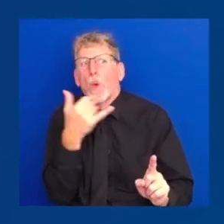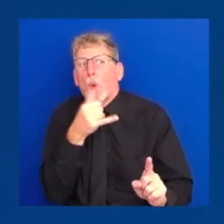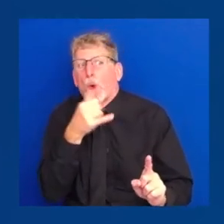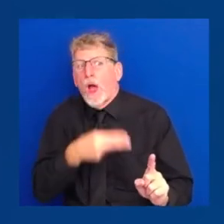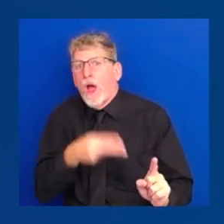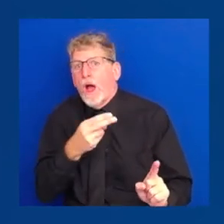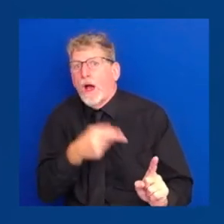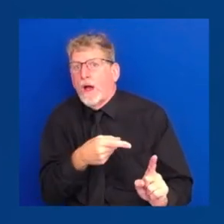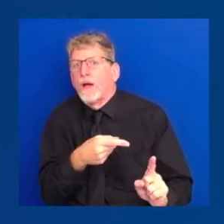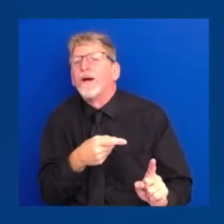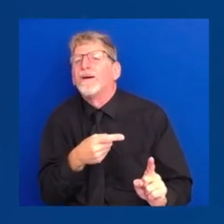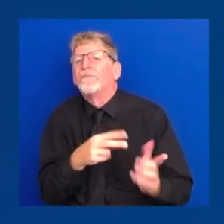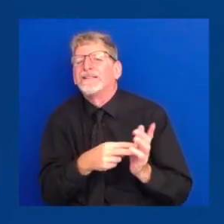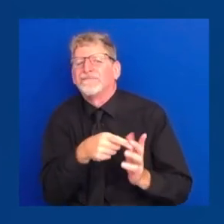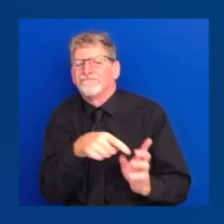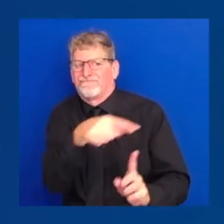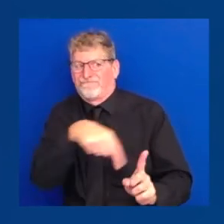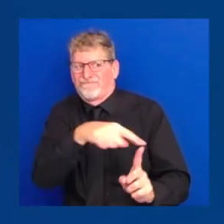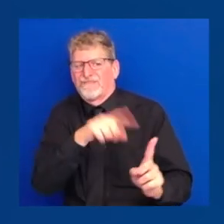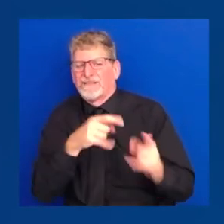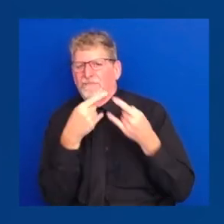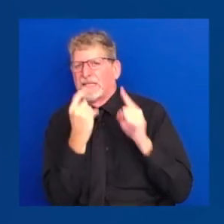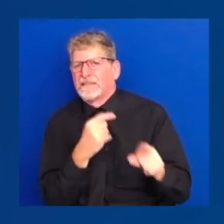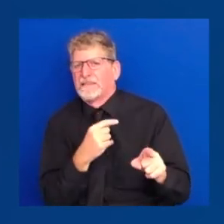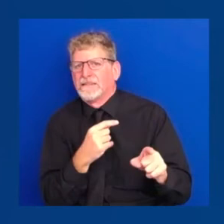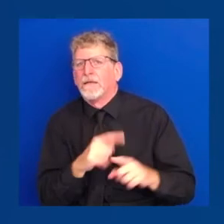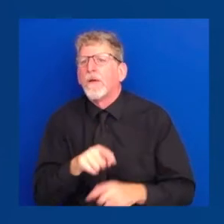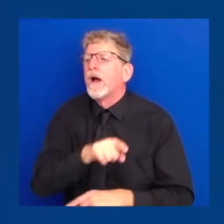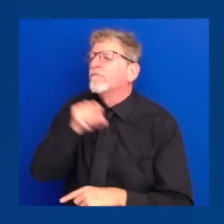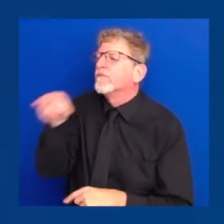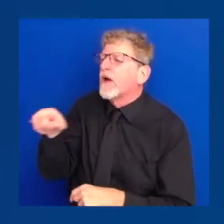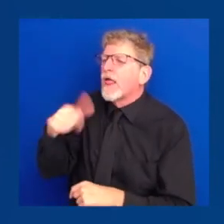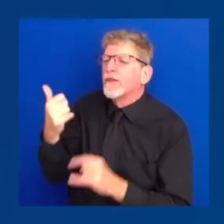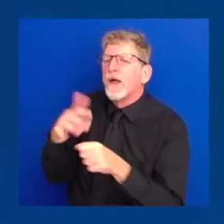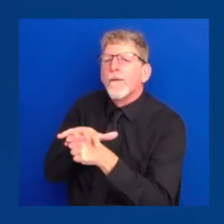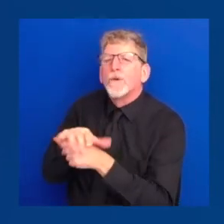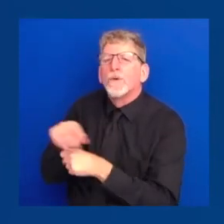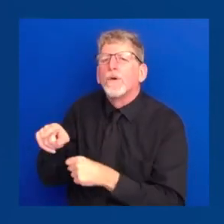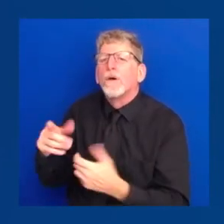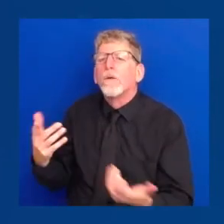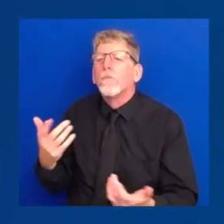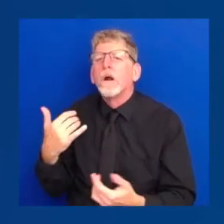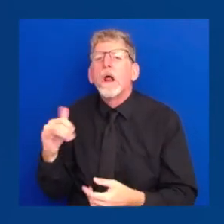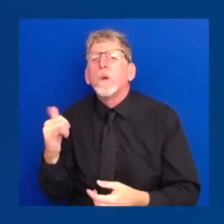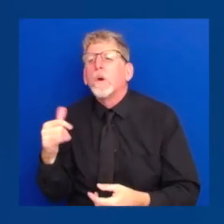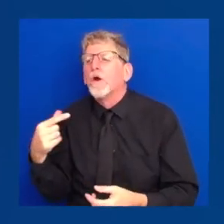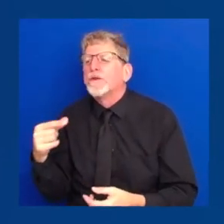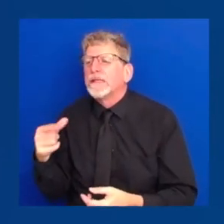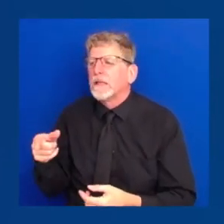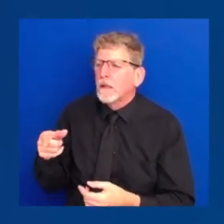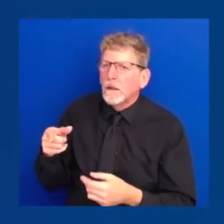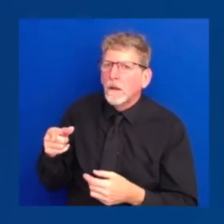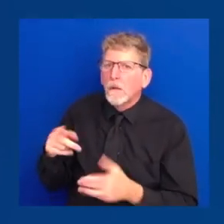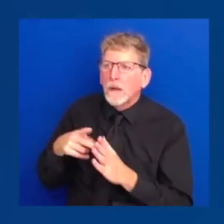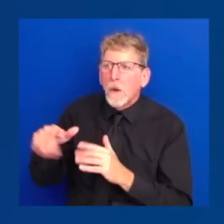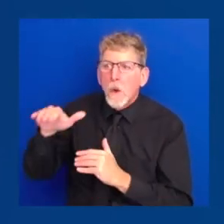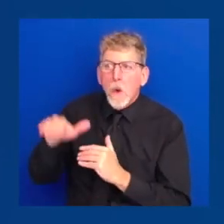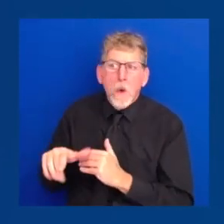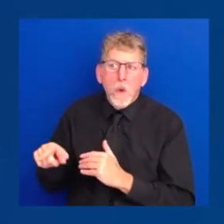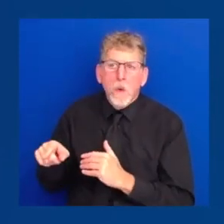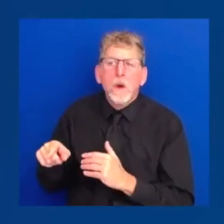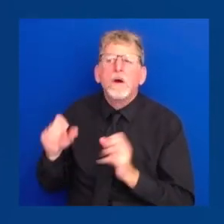remove those masks if you are yellow or green, where in yellow, if you are are at high risk, that you would want to consult